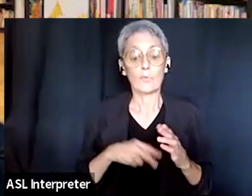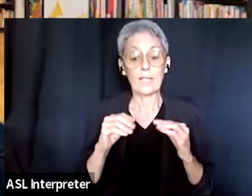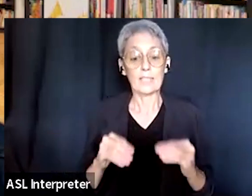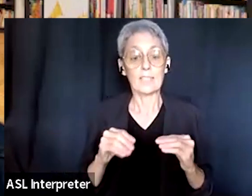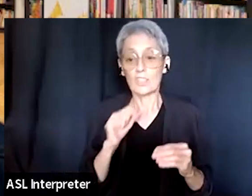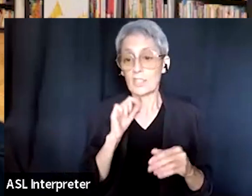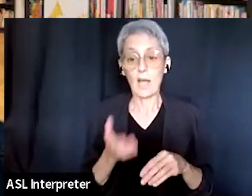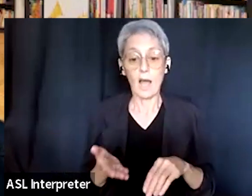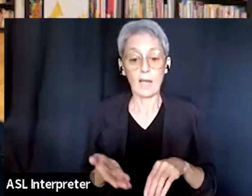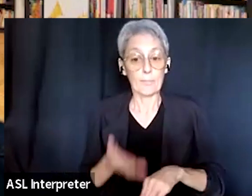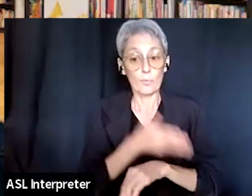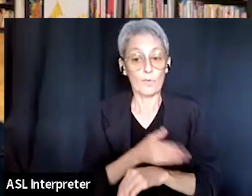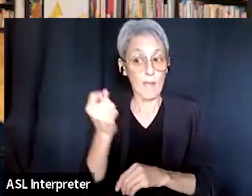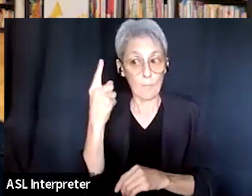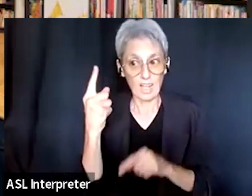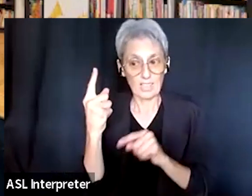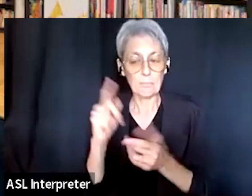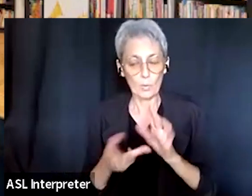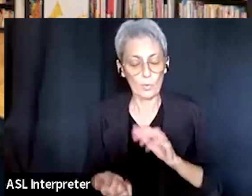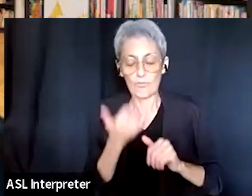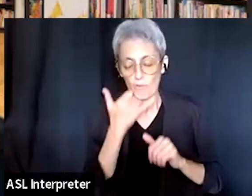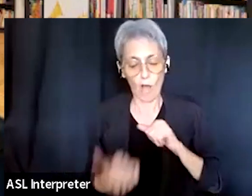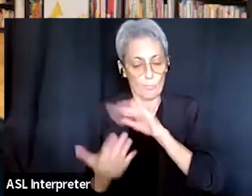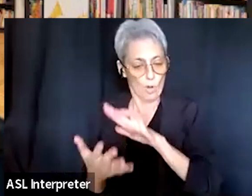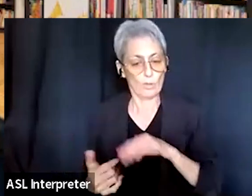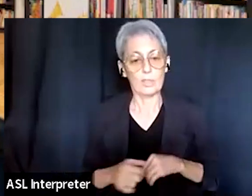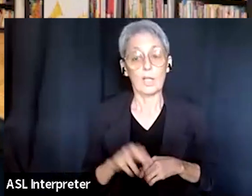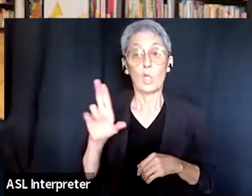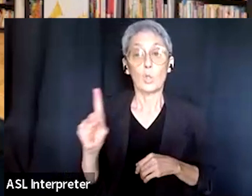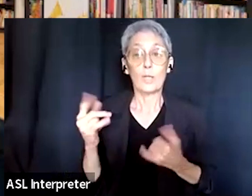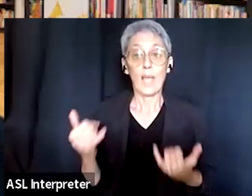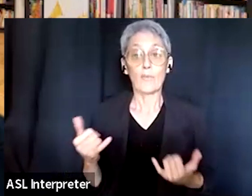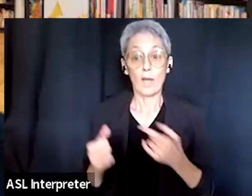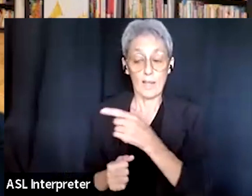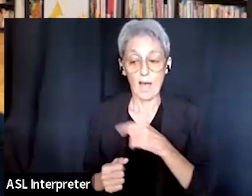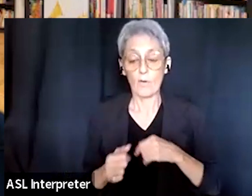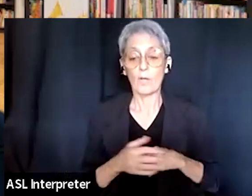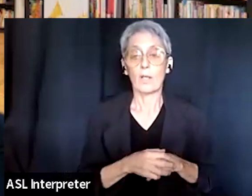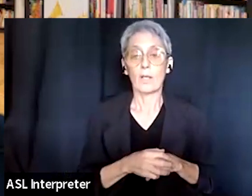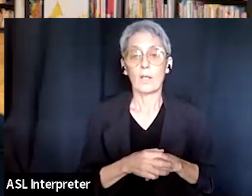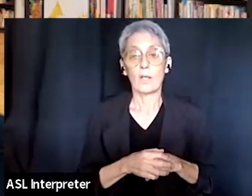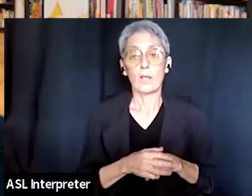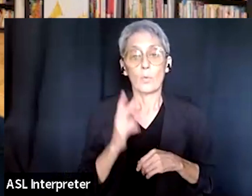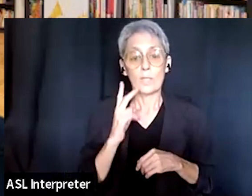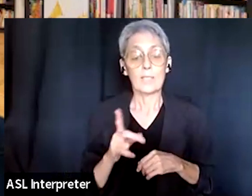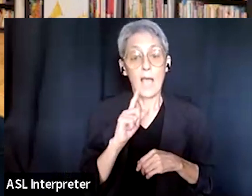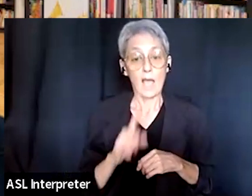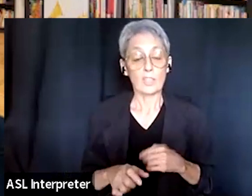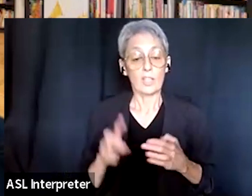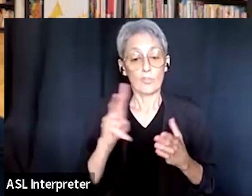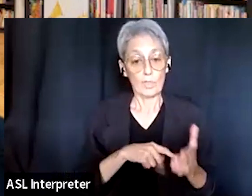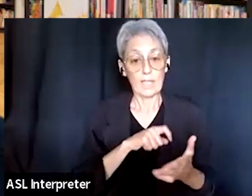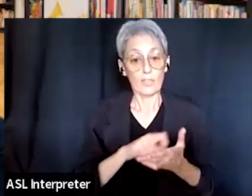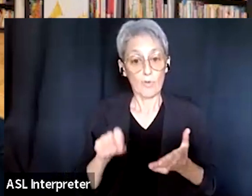doing something wrong. A lot of what we're seeing in the UK at the moment is that actually reading and writing